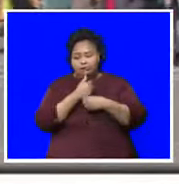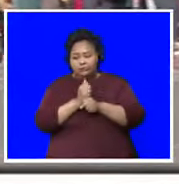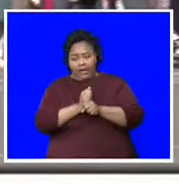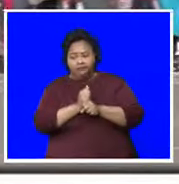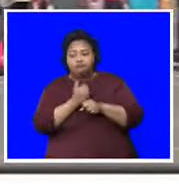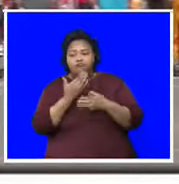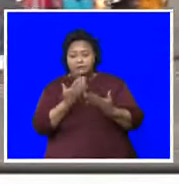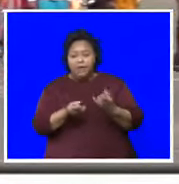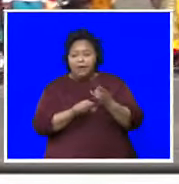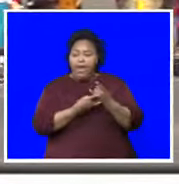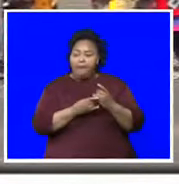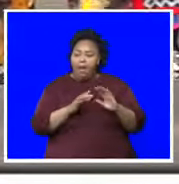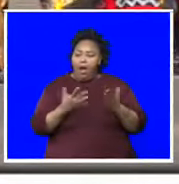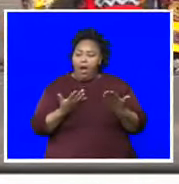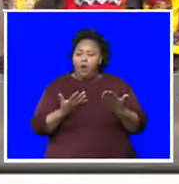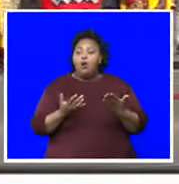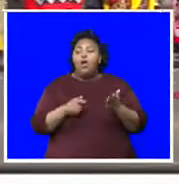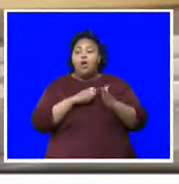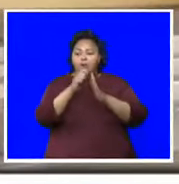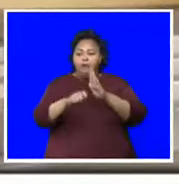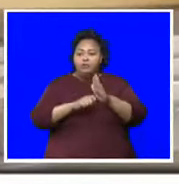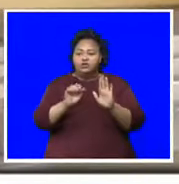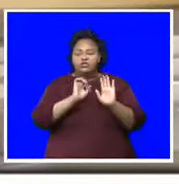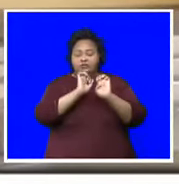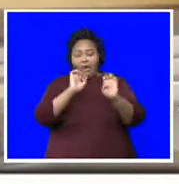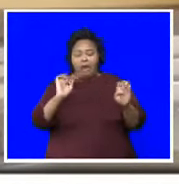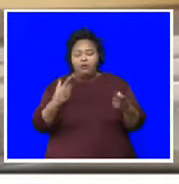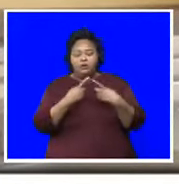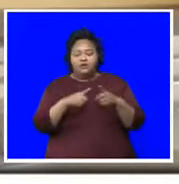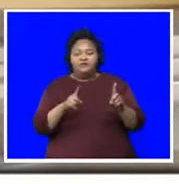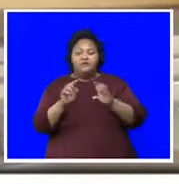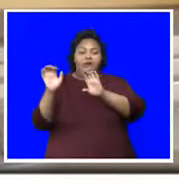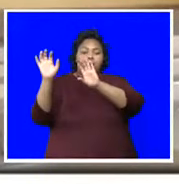showcase their different activities that they do.